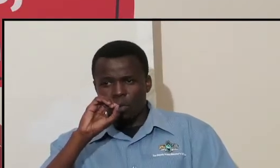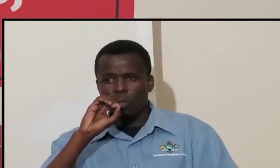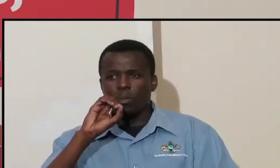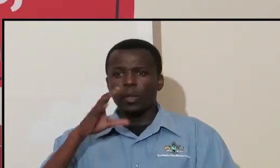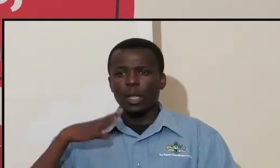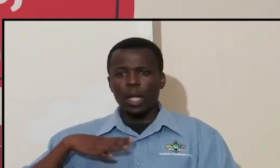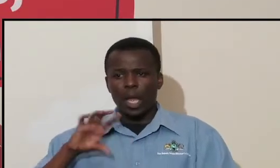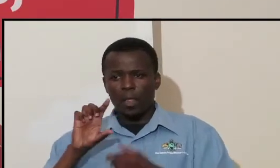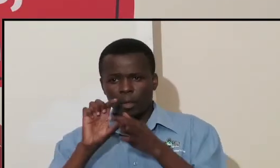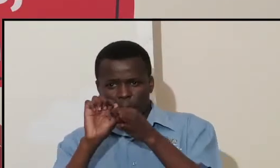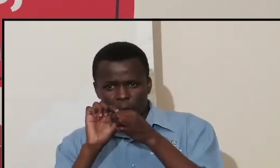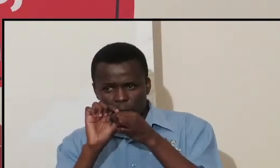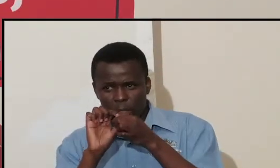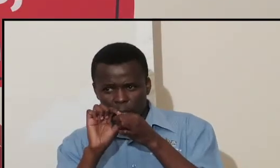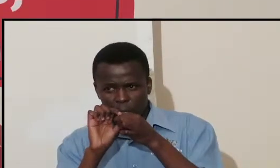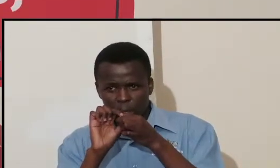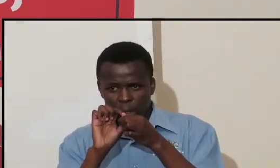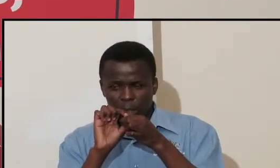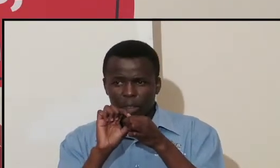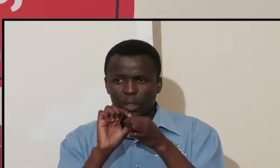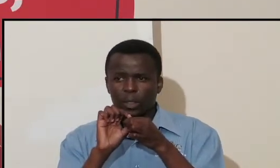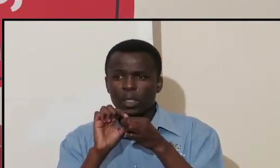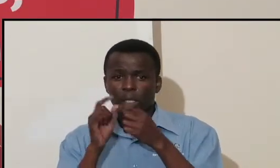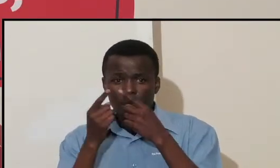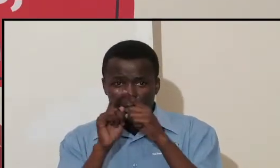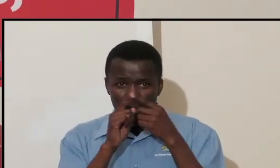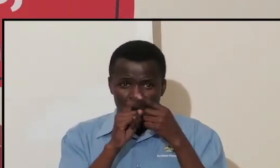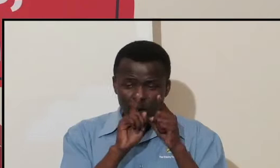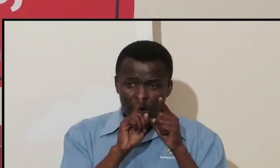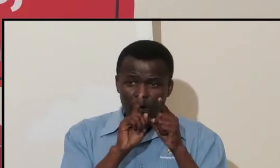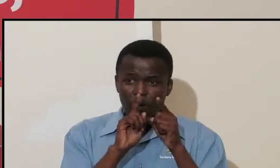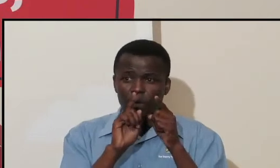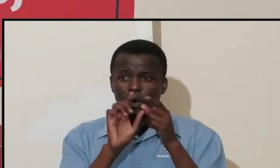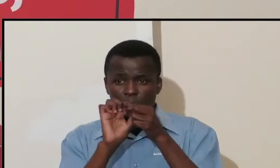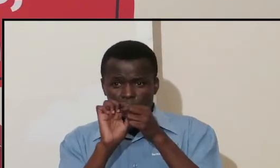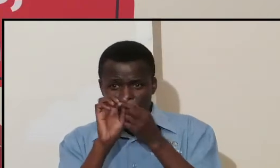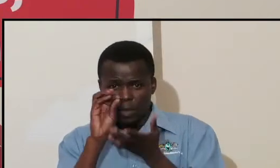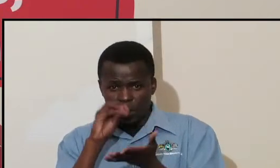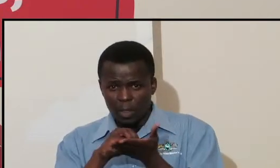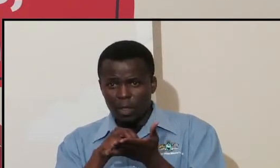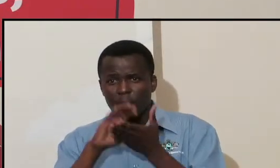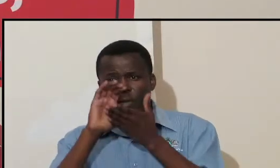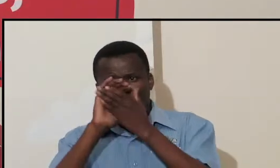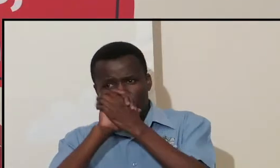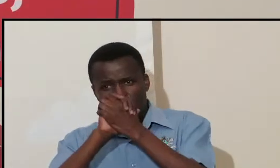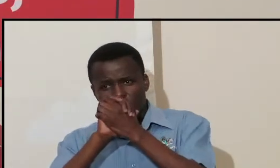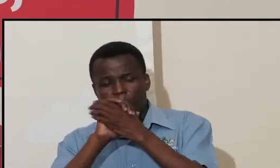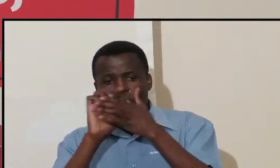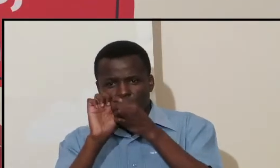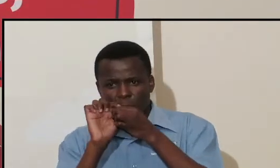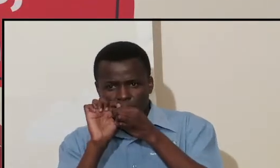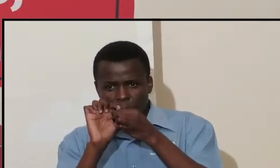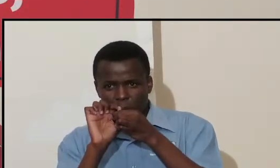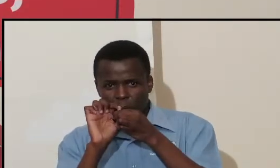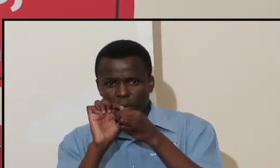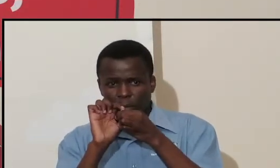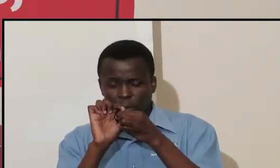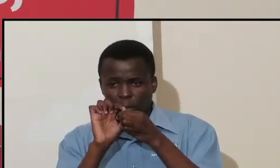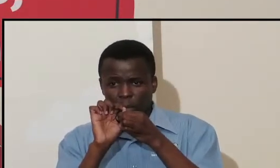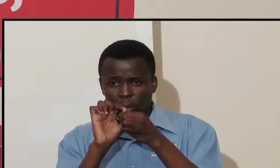representatives, private sector representative here present, partner organizations that we work with that are here present